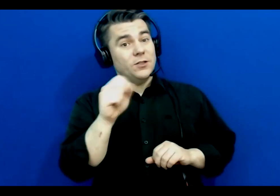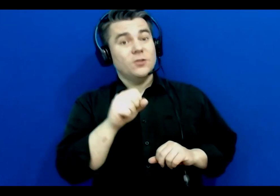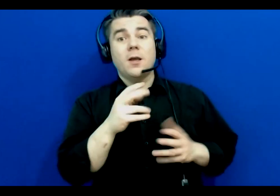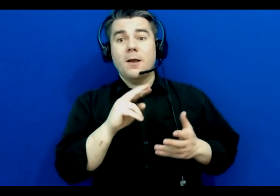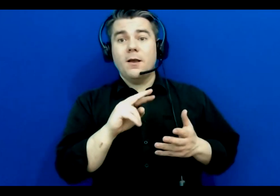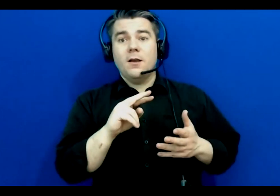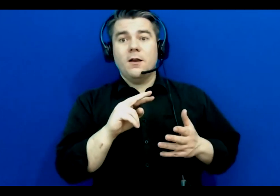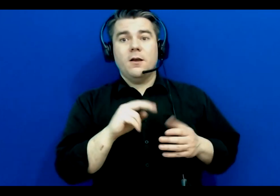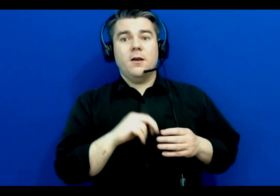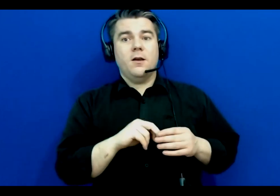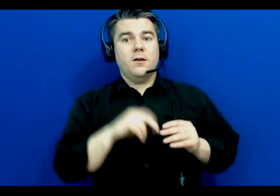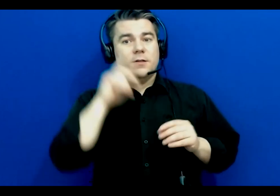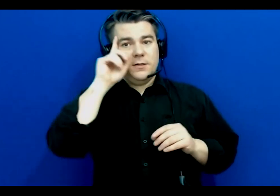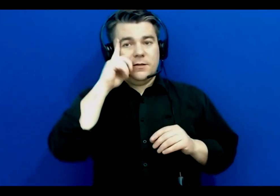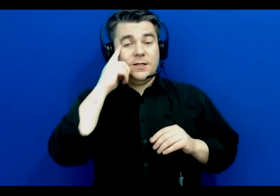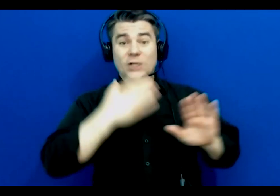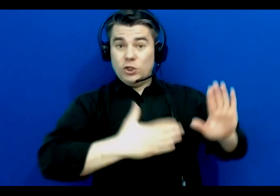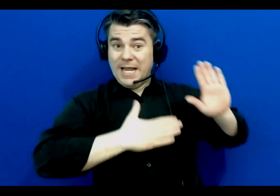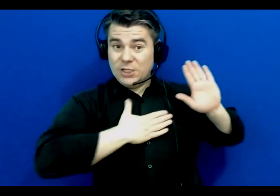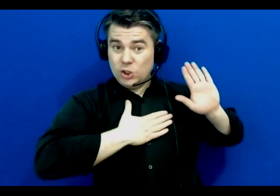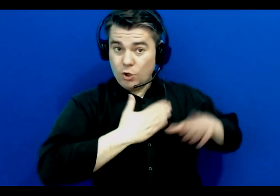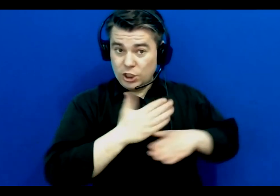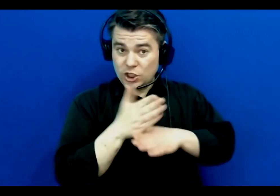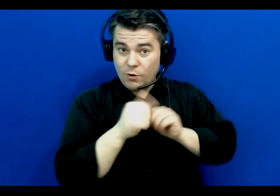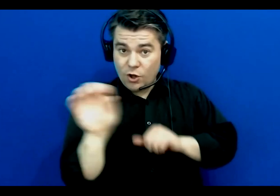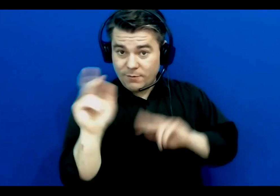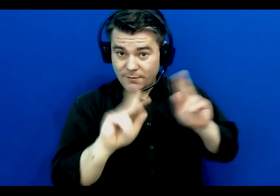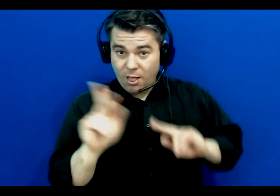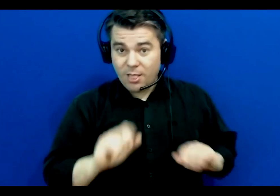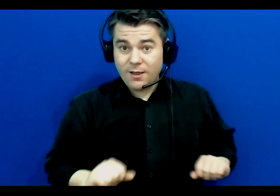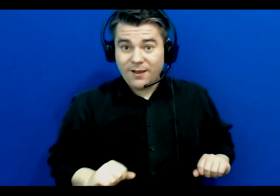make a video and share your testimony with others?